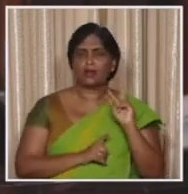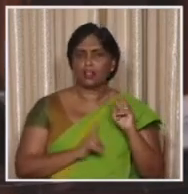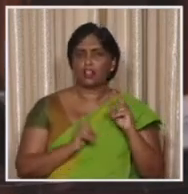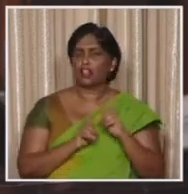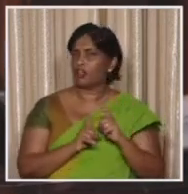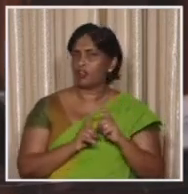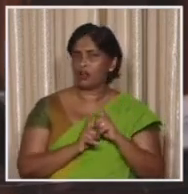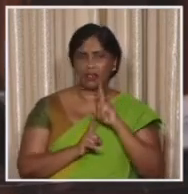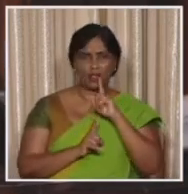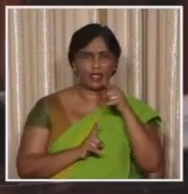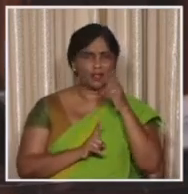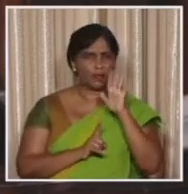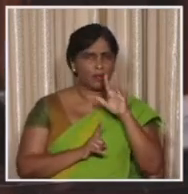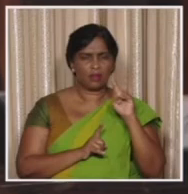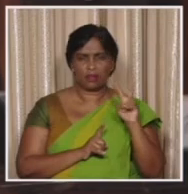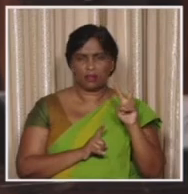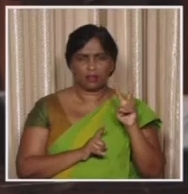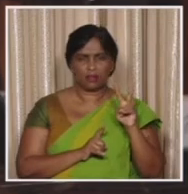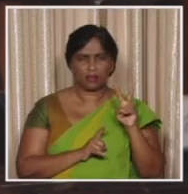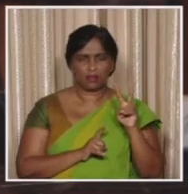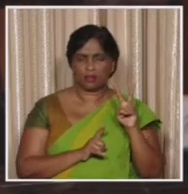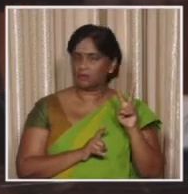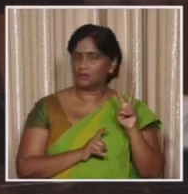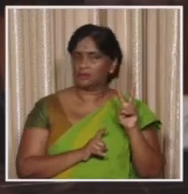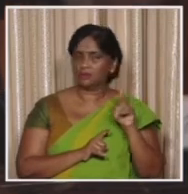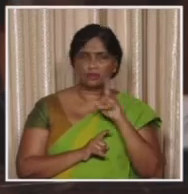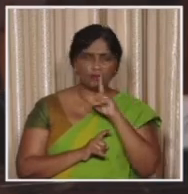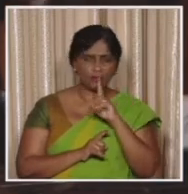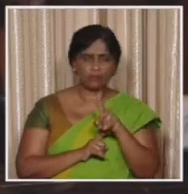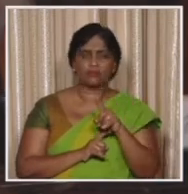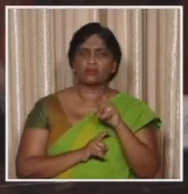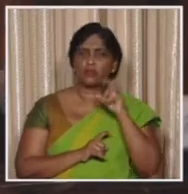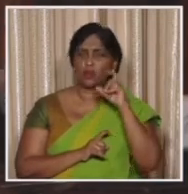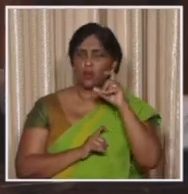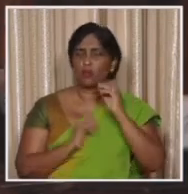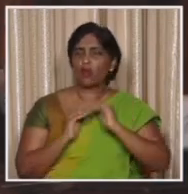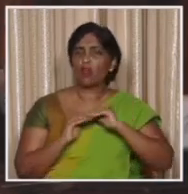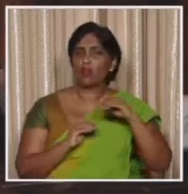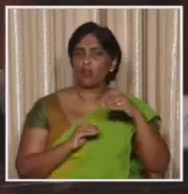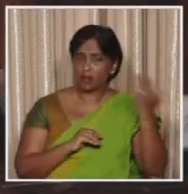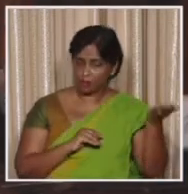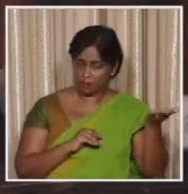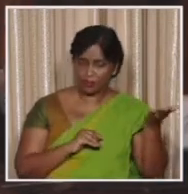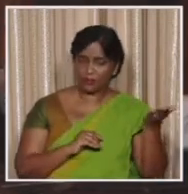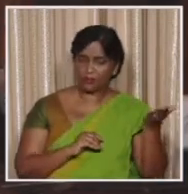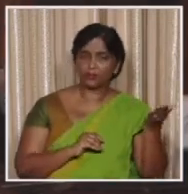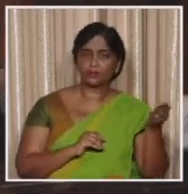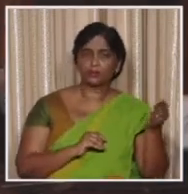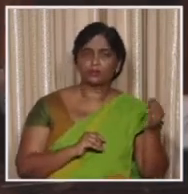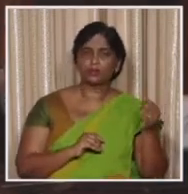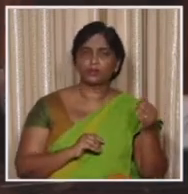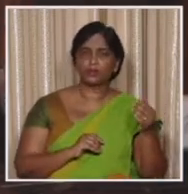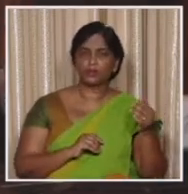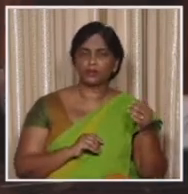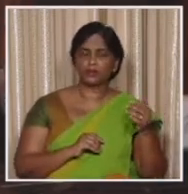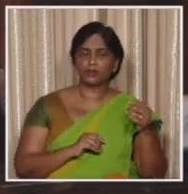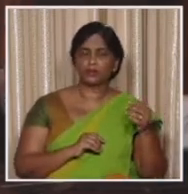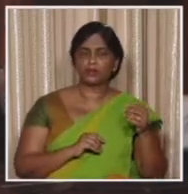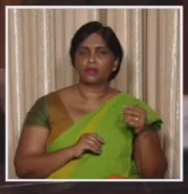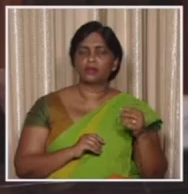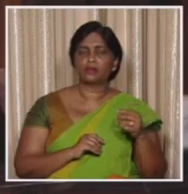just outside Colombo, it's only to the municipality city limits. Colombo up to Colombo, whatever the city limits. Just outside, it's not there. Even within